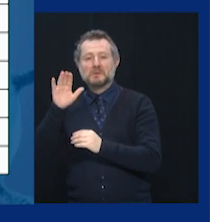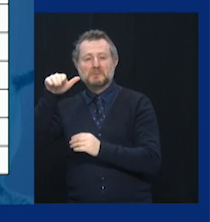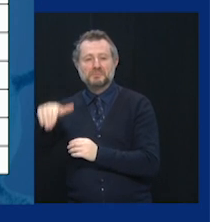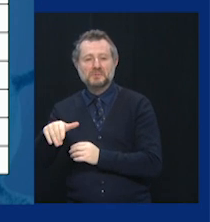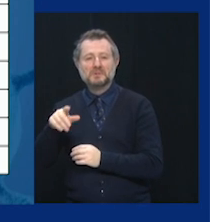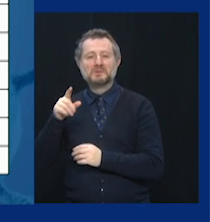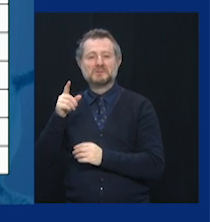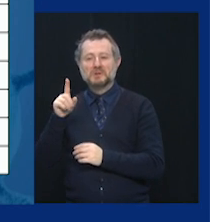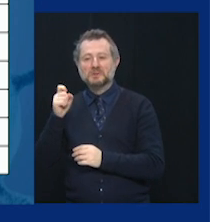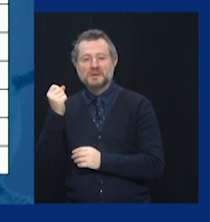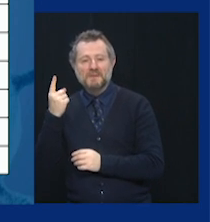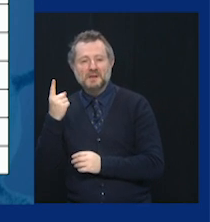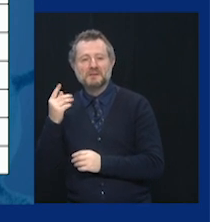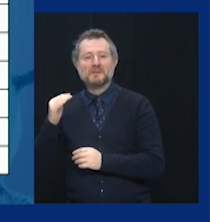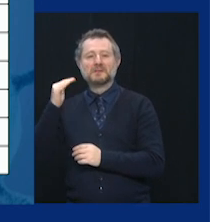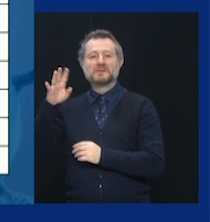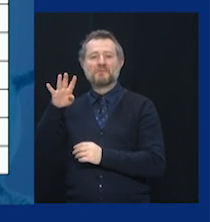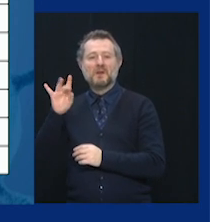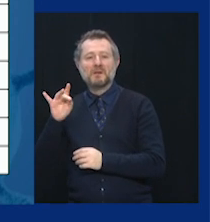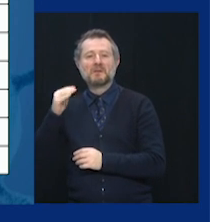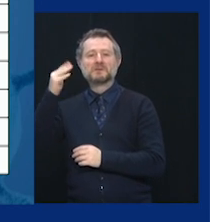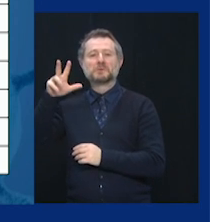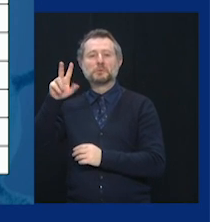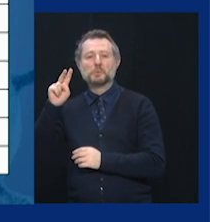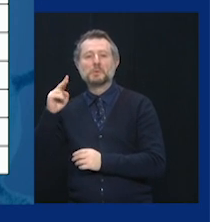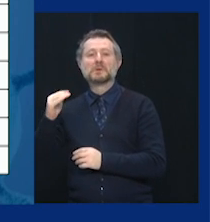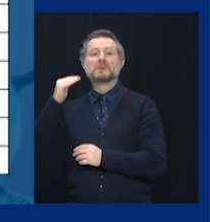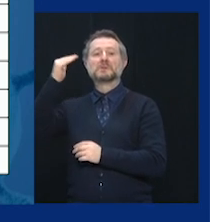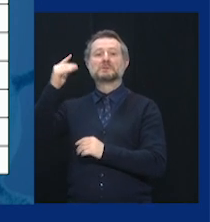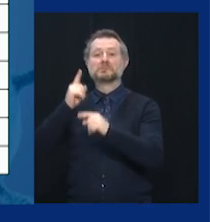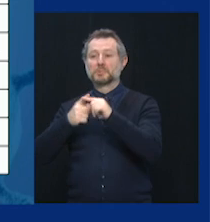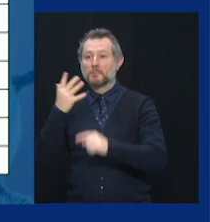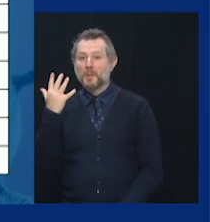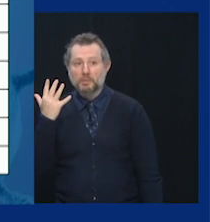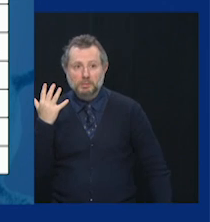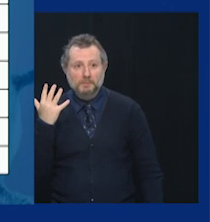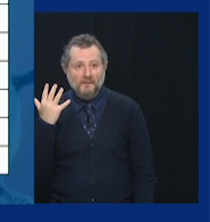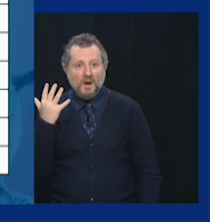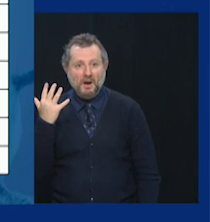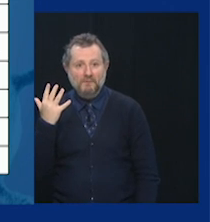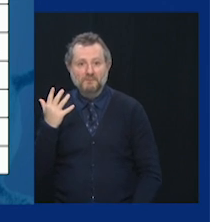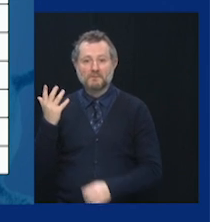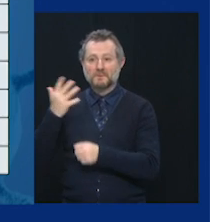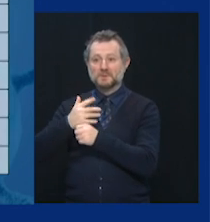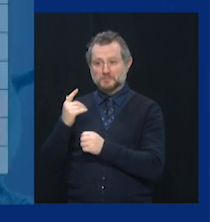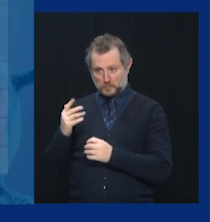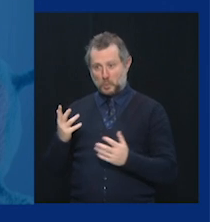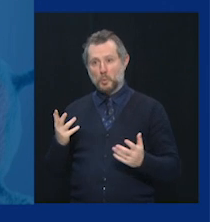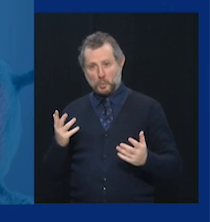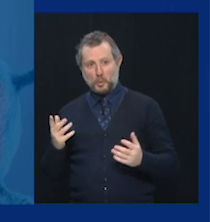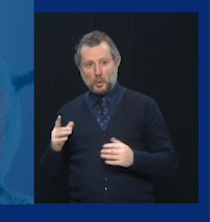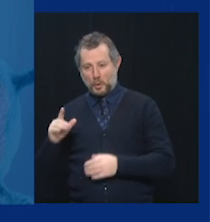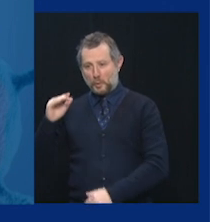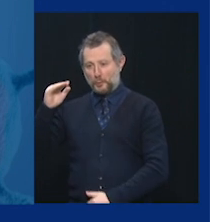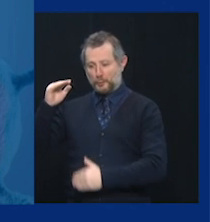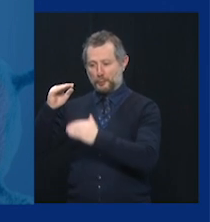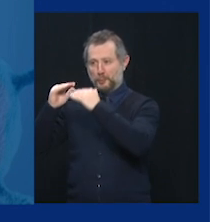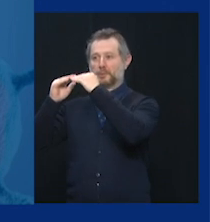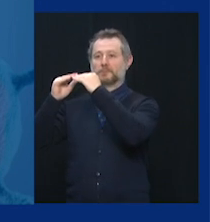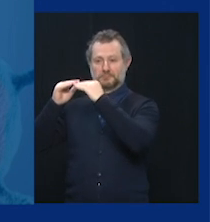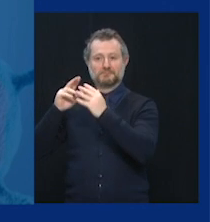48 per day, 32 per day, 5 per day. So this,